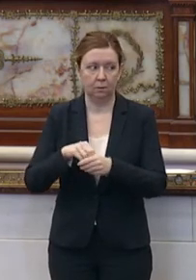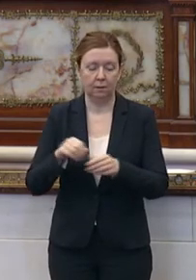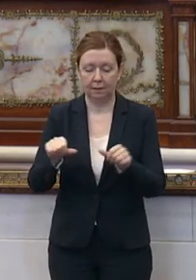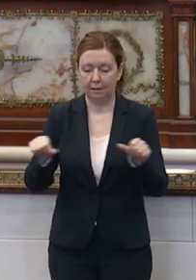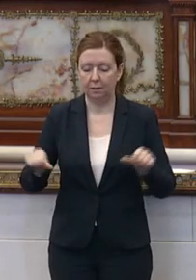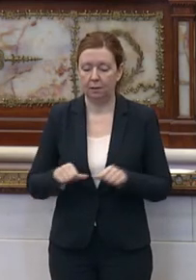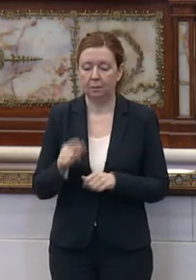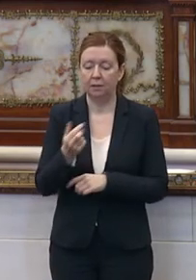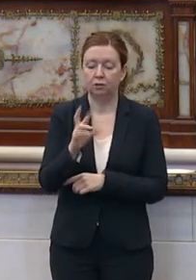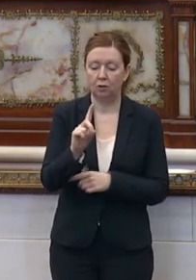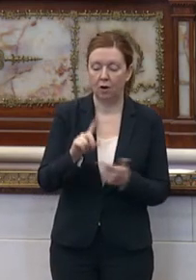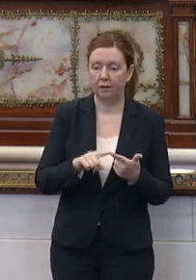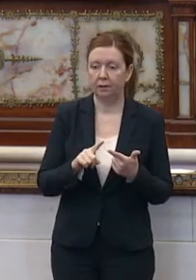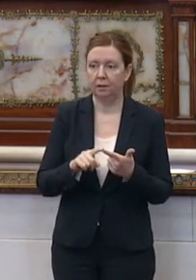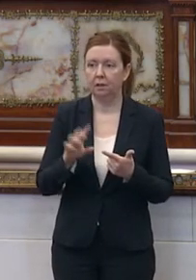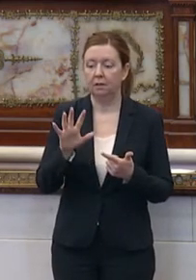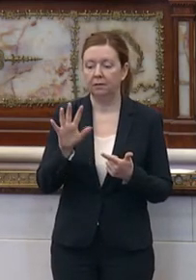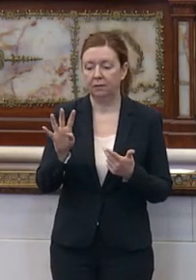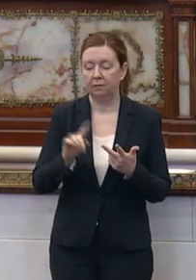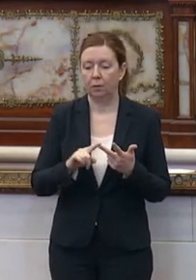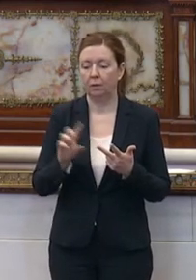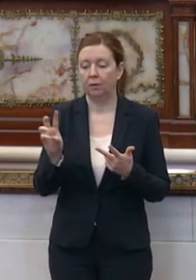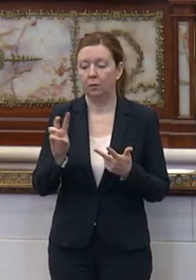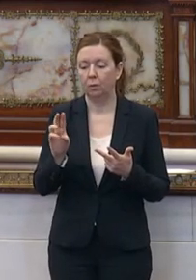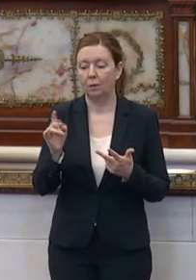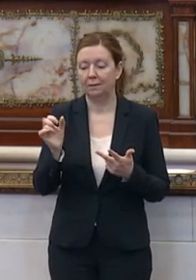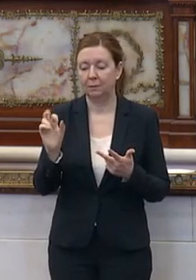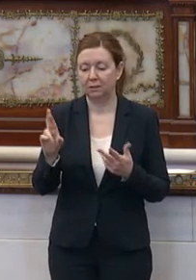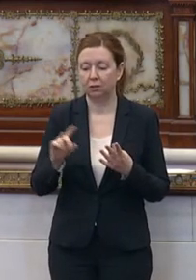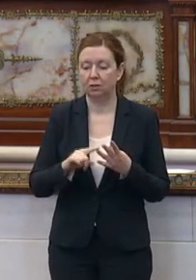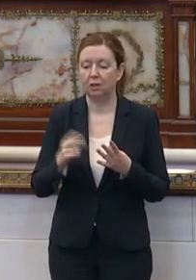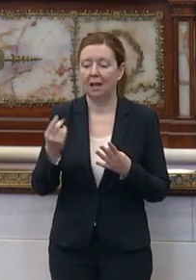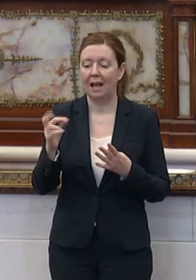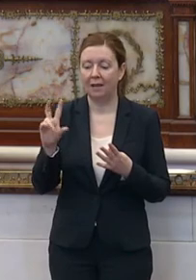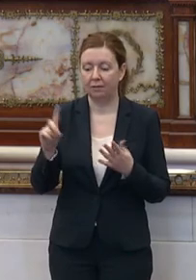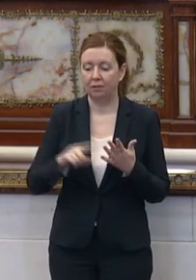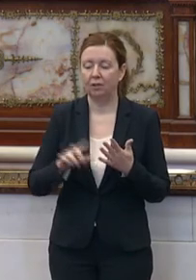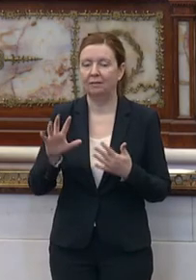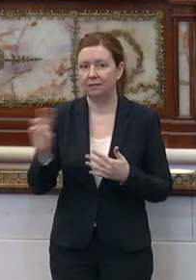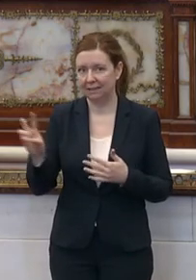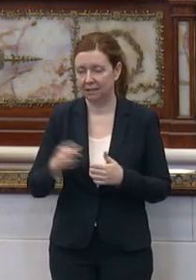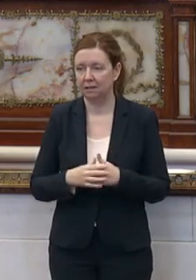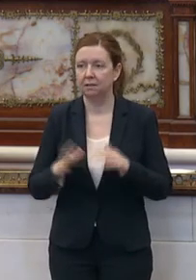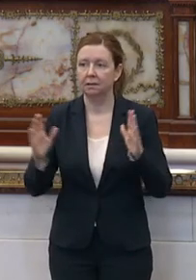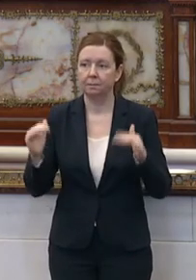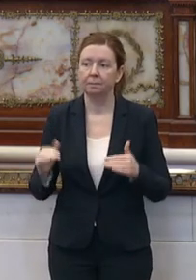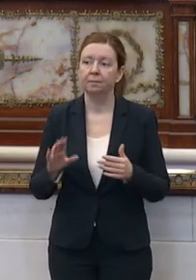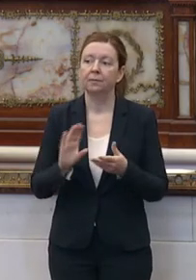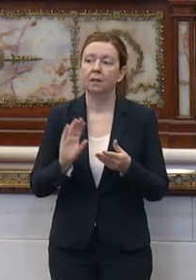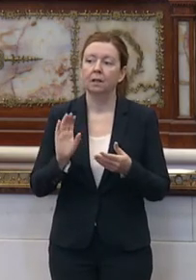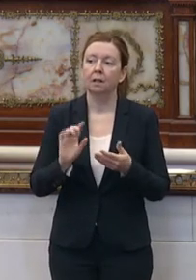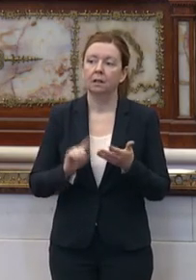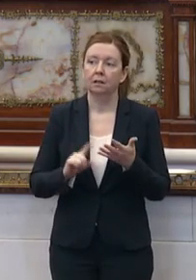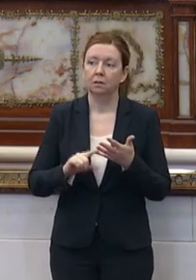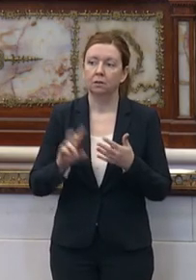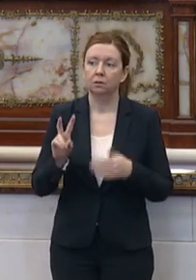area bounded by Girard Avenue, 54th Street, Westminster Avenue, Haverford Avenue, and 56th Street. And bill